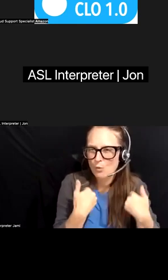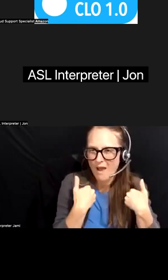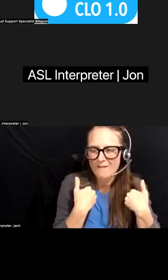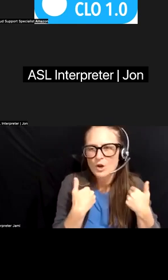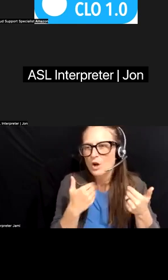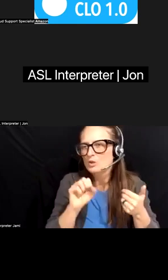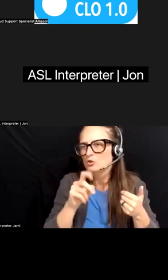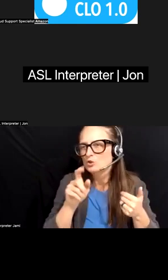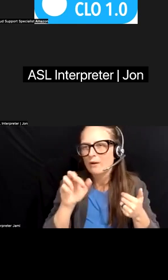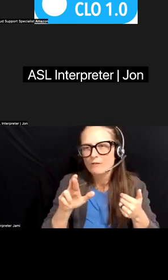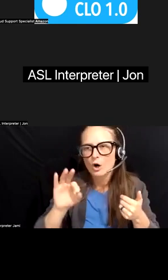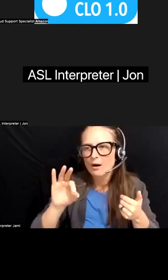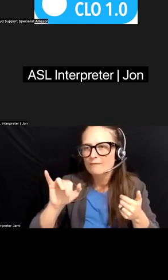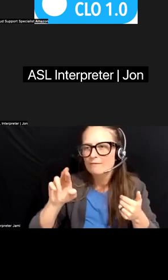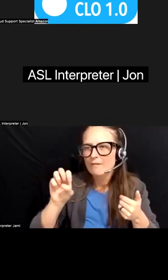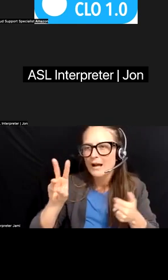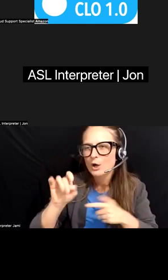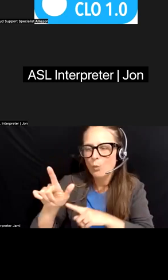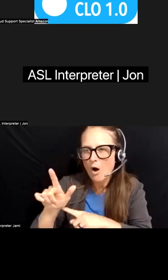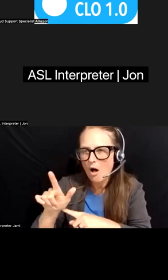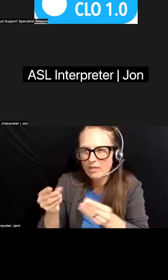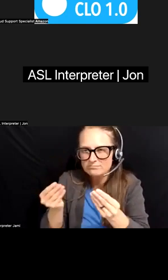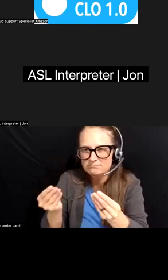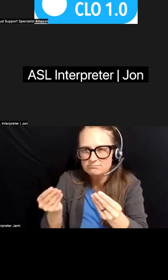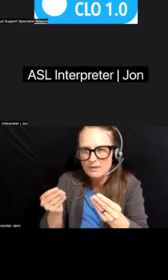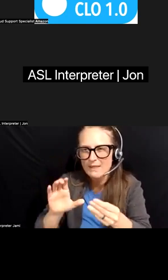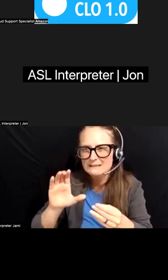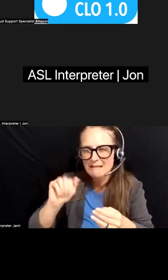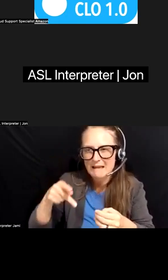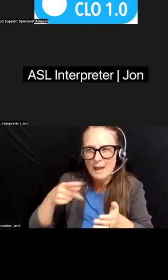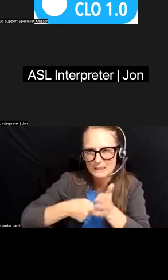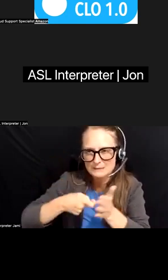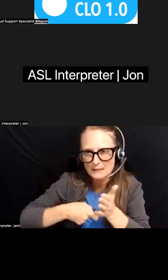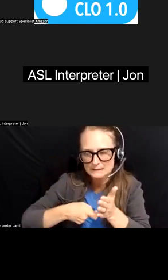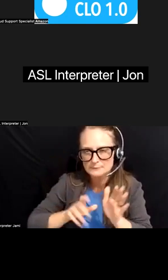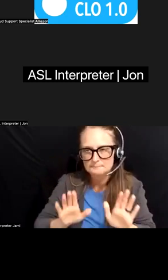workstation, whatever physical device. That's the cap expense. The